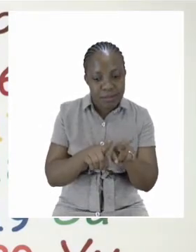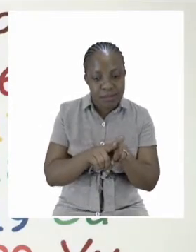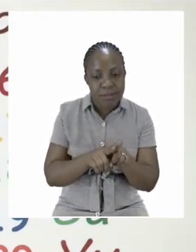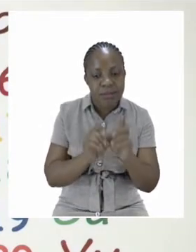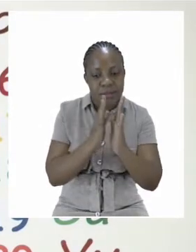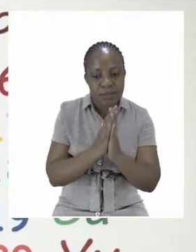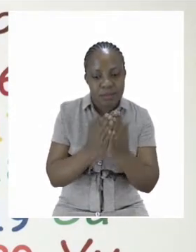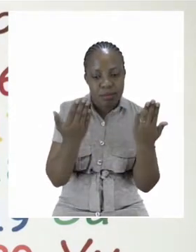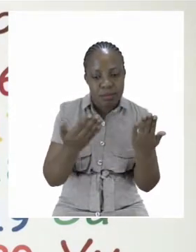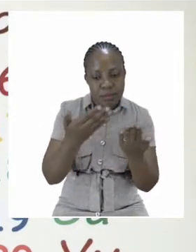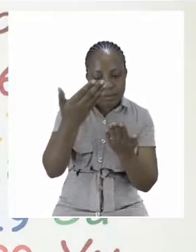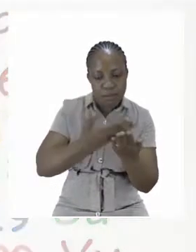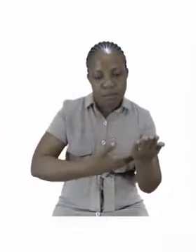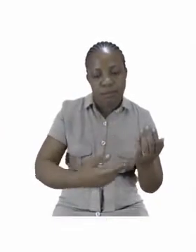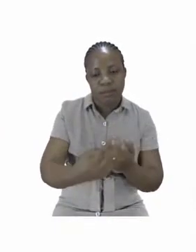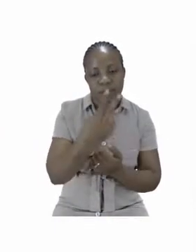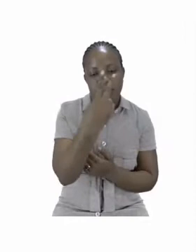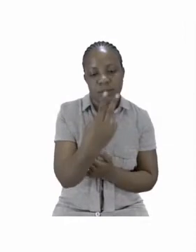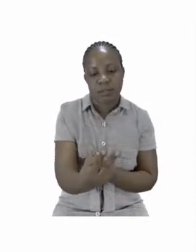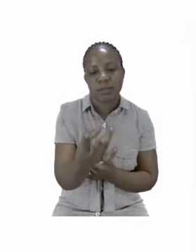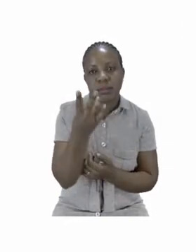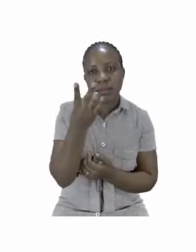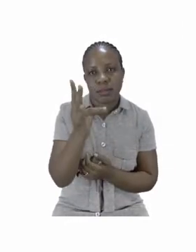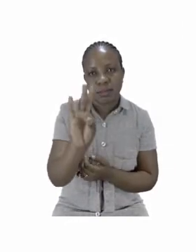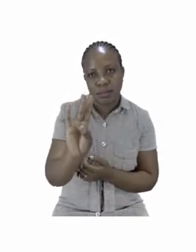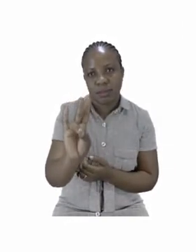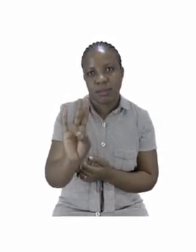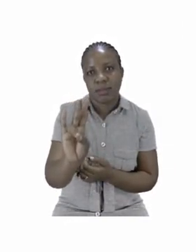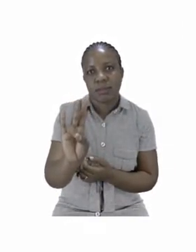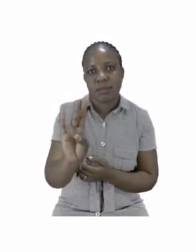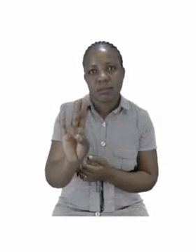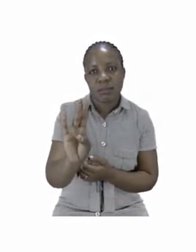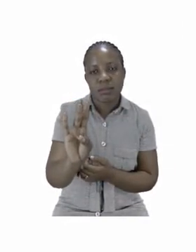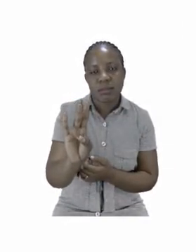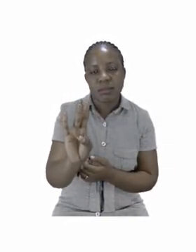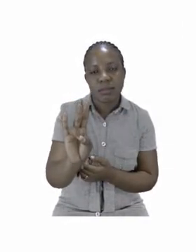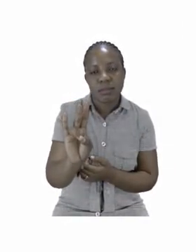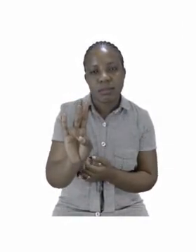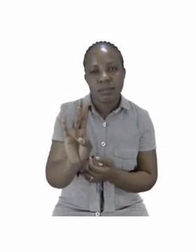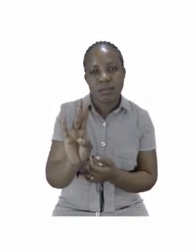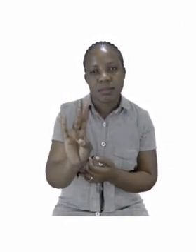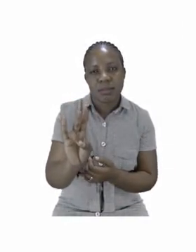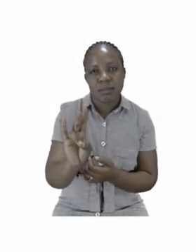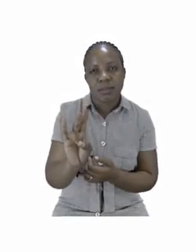go to page 27. On page 27, instead of a boy, this time